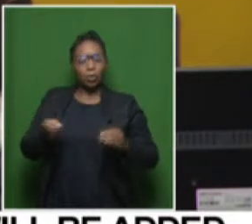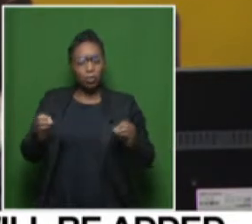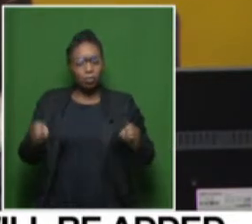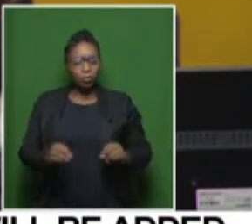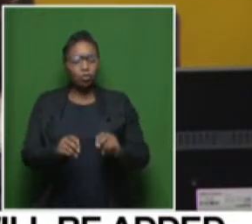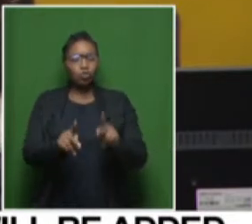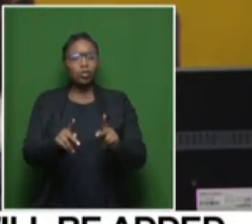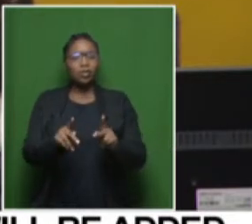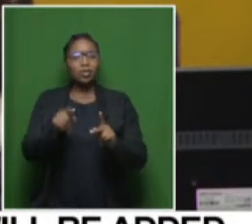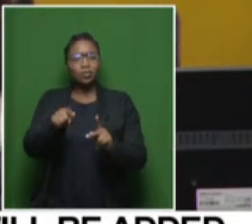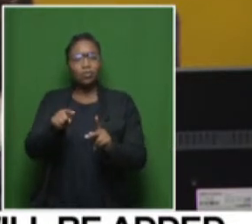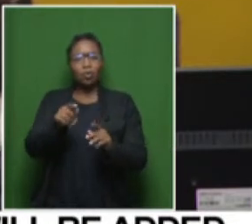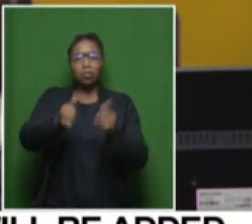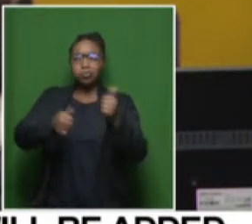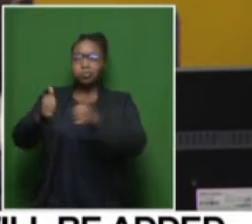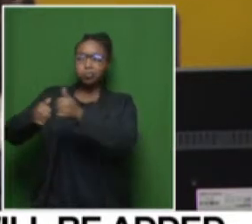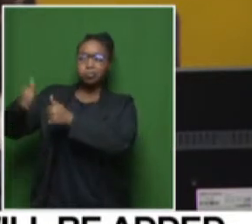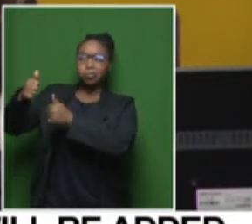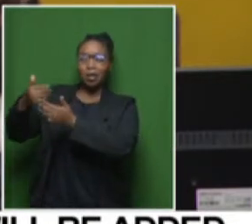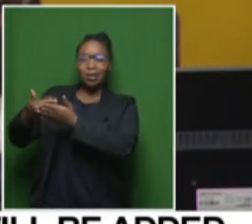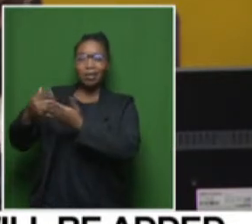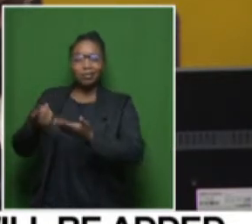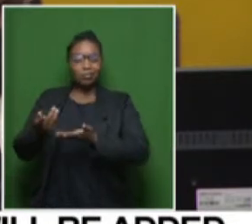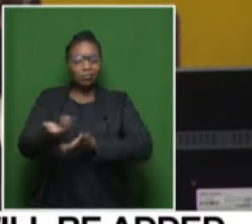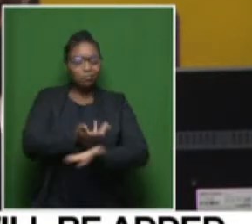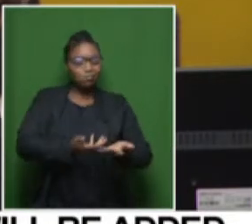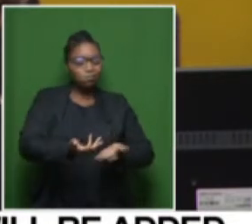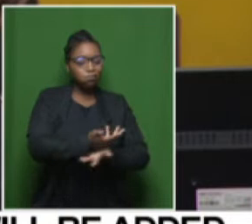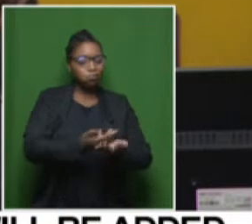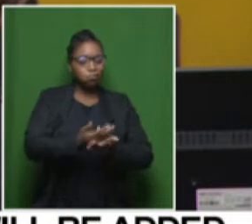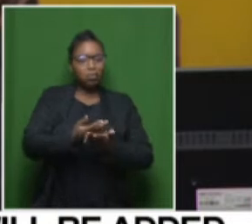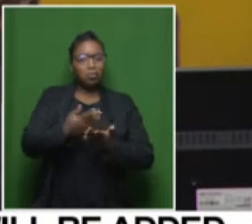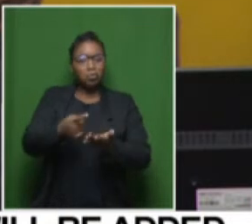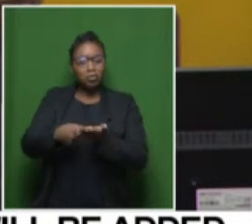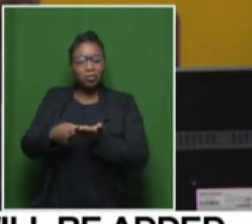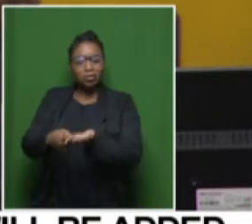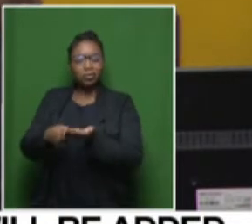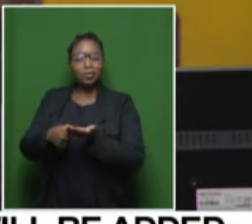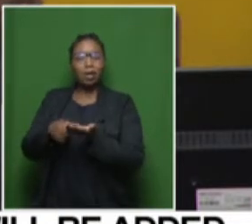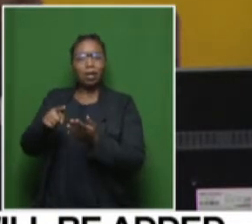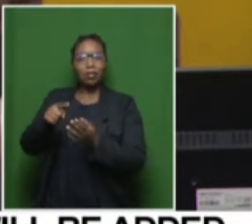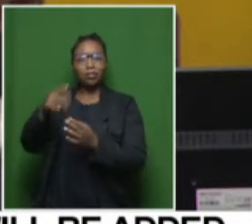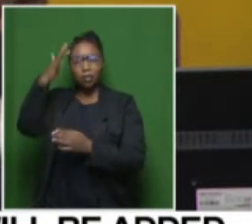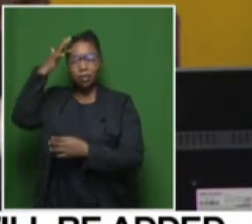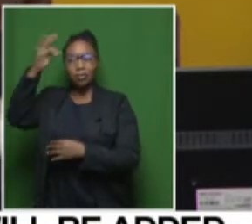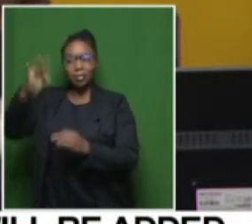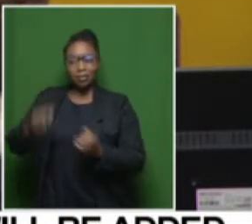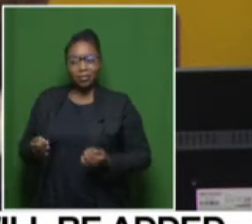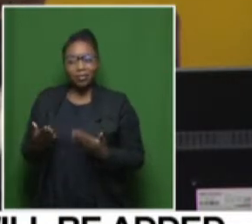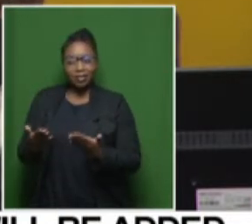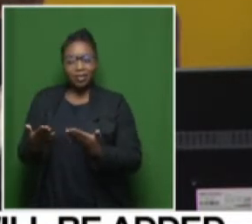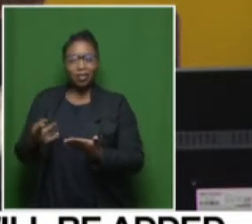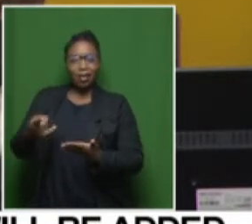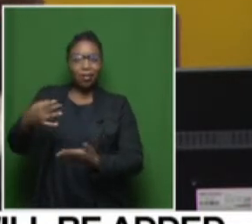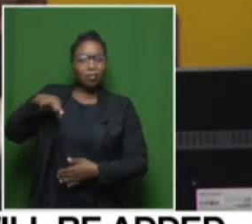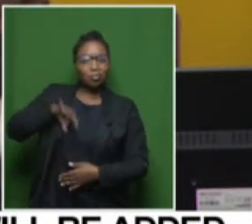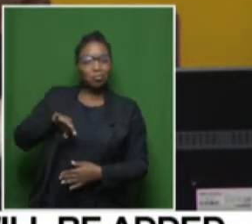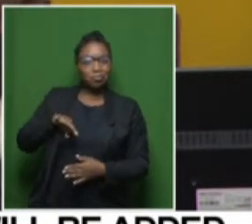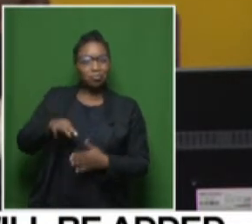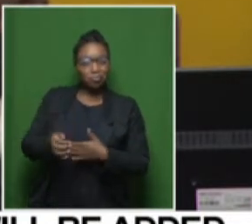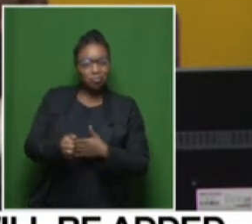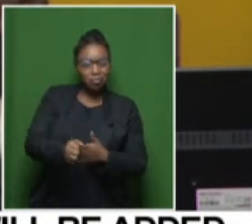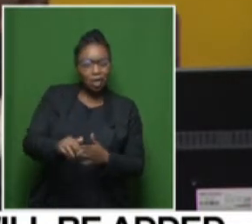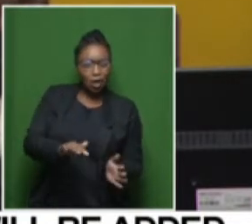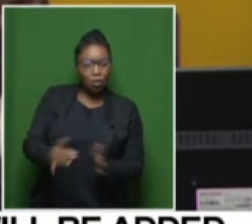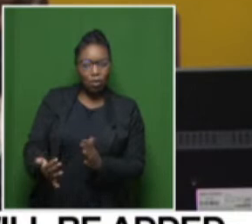in building sustainable public services and remuneration guidelines. Basic municipal services